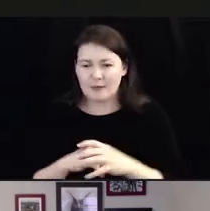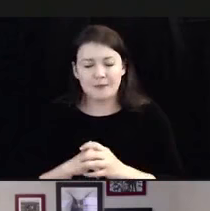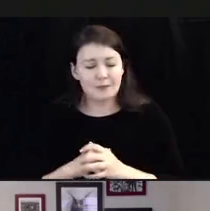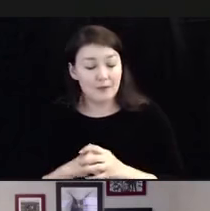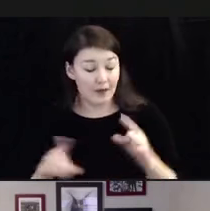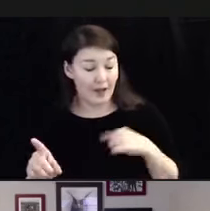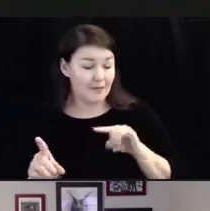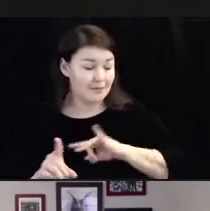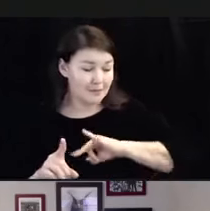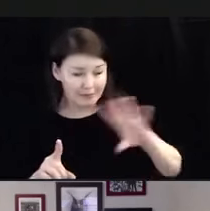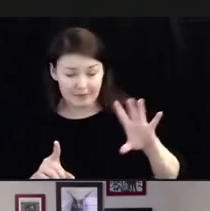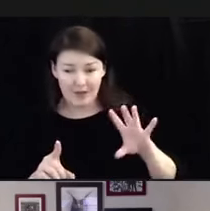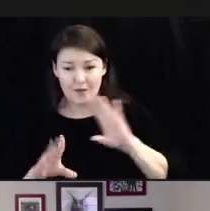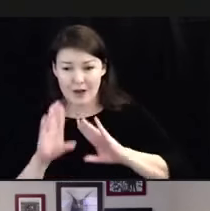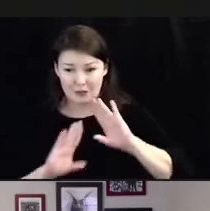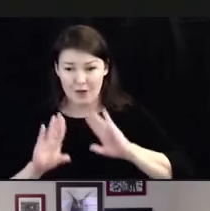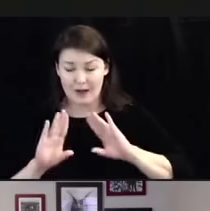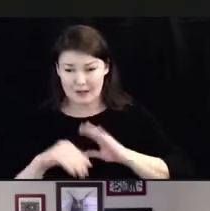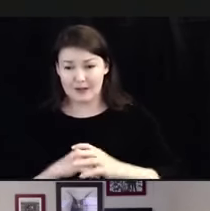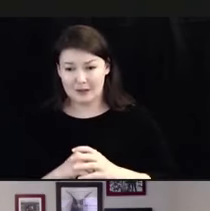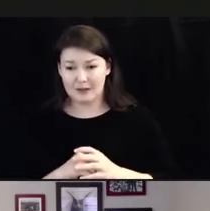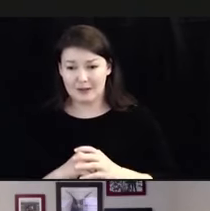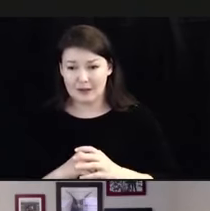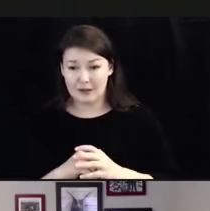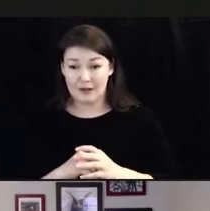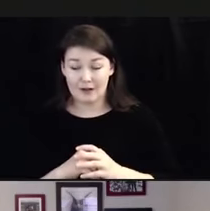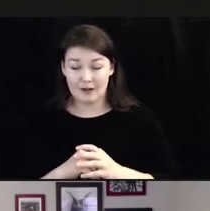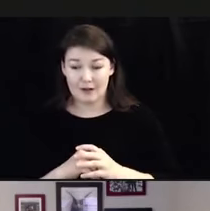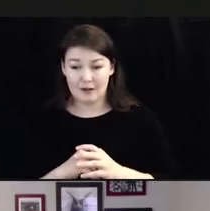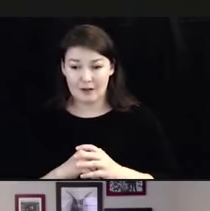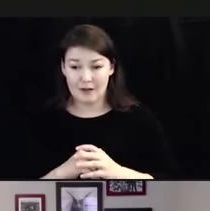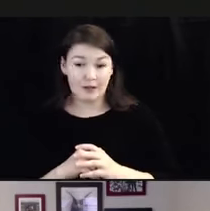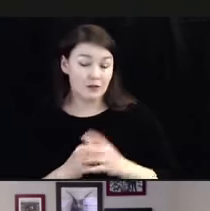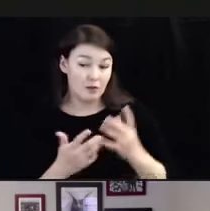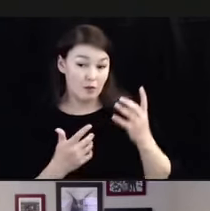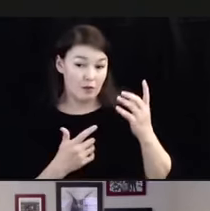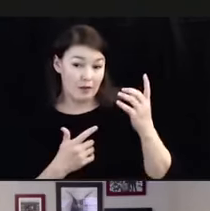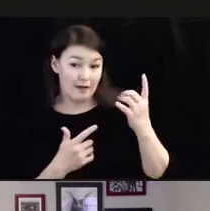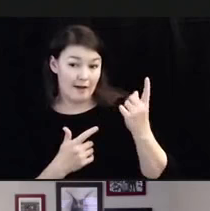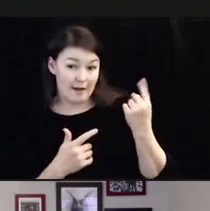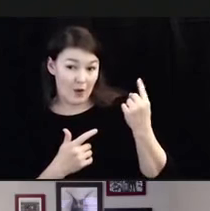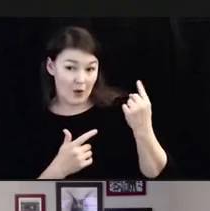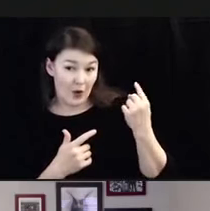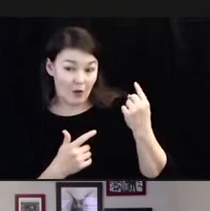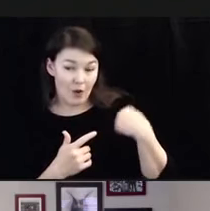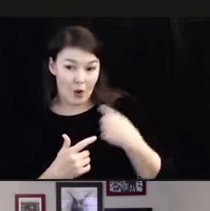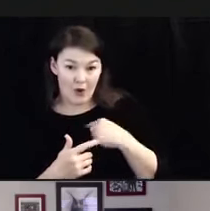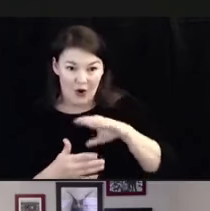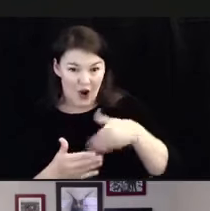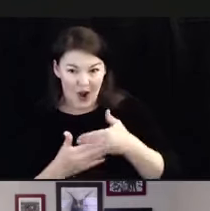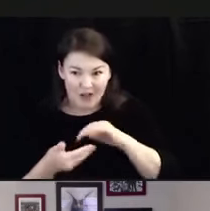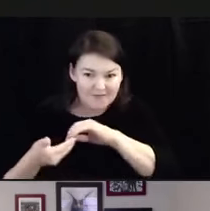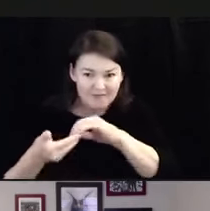And I'm frustrated because unlike a year ago, where we were all in this together